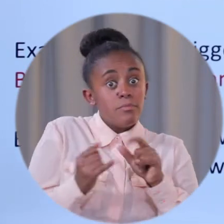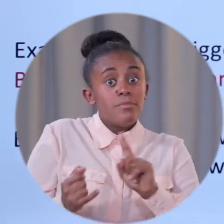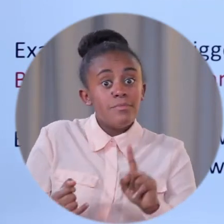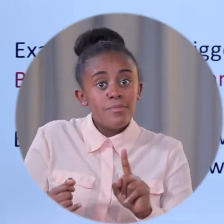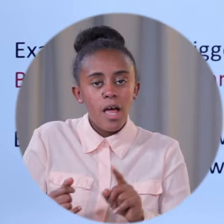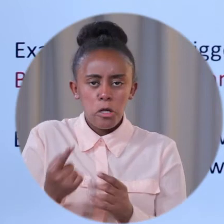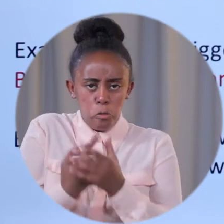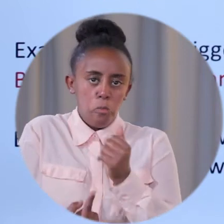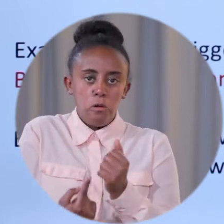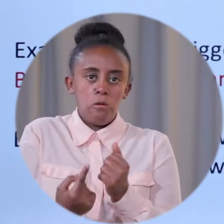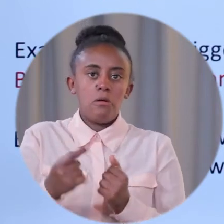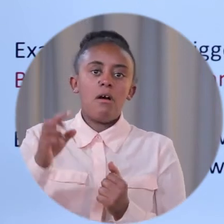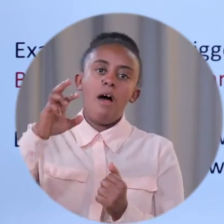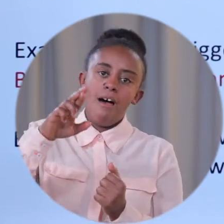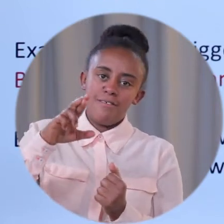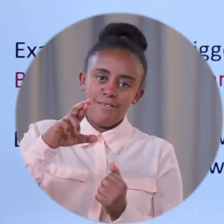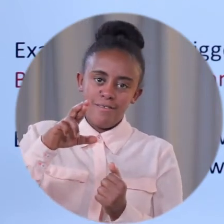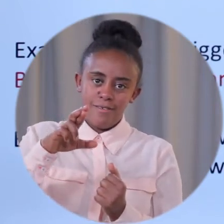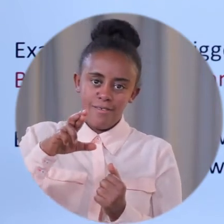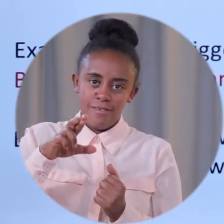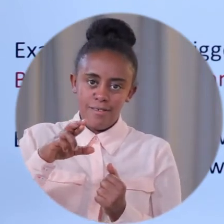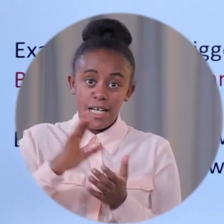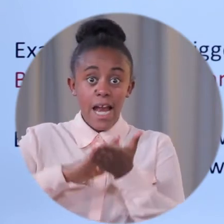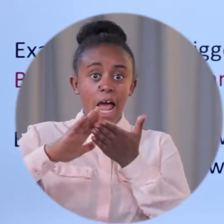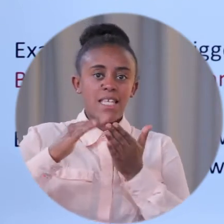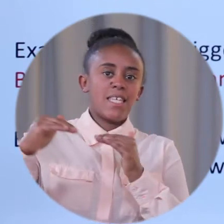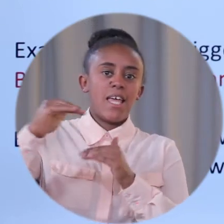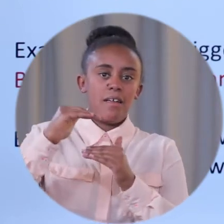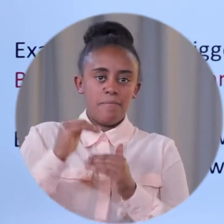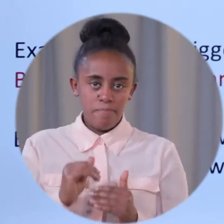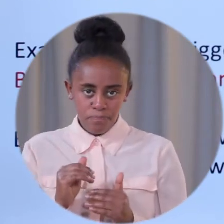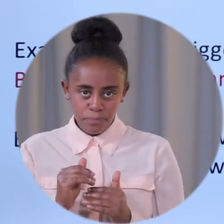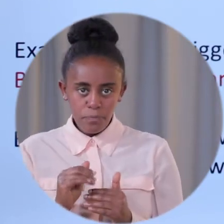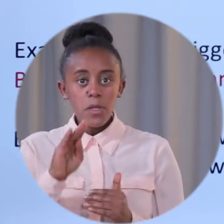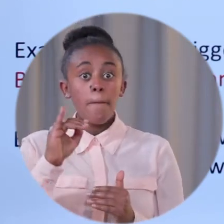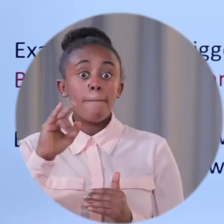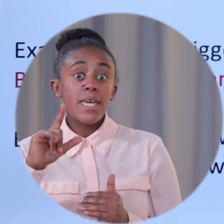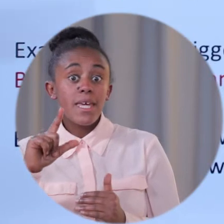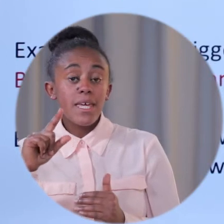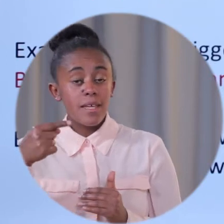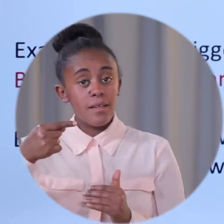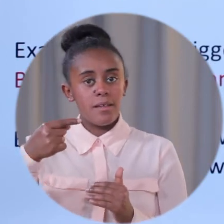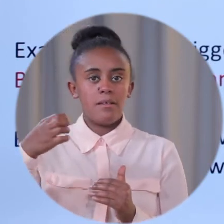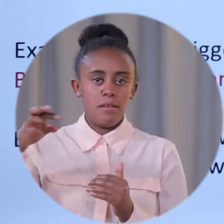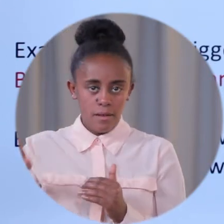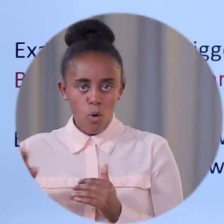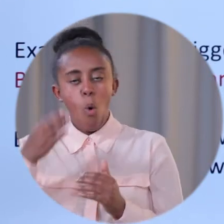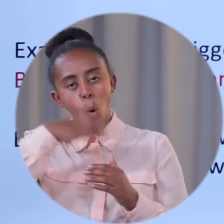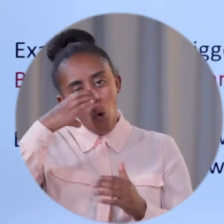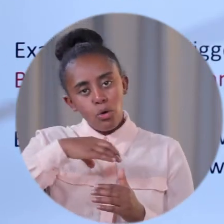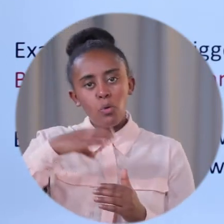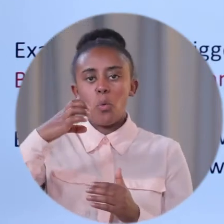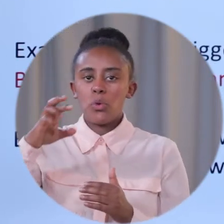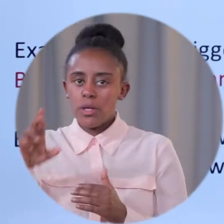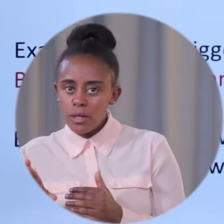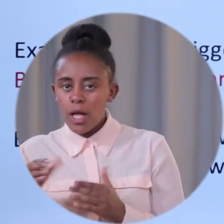we simply add r. So, nicer than. Big, bigger than. Hot, hotter than.